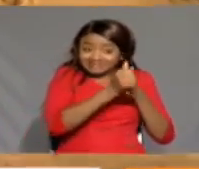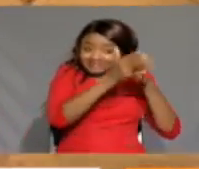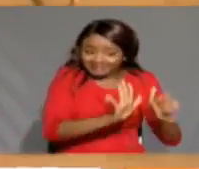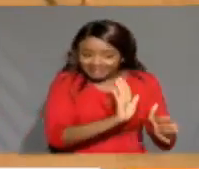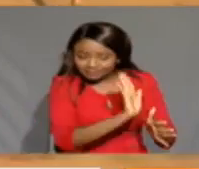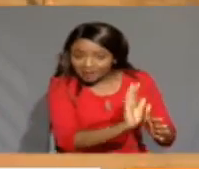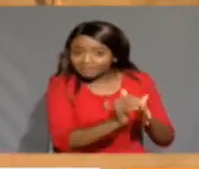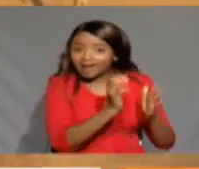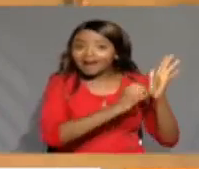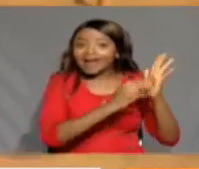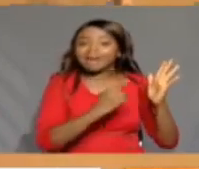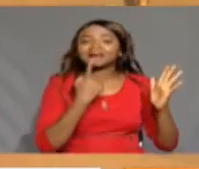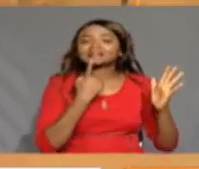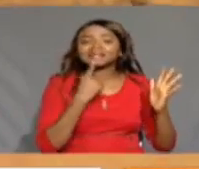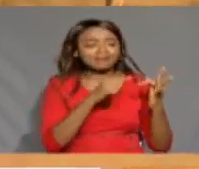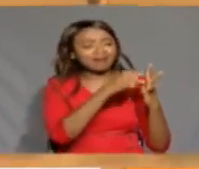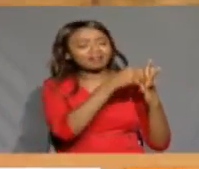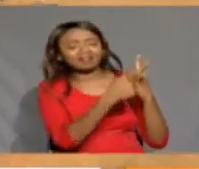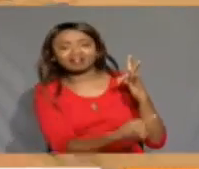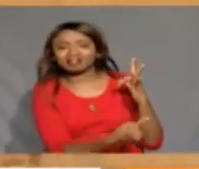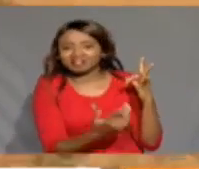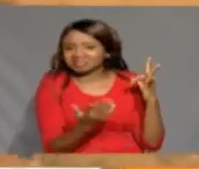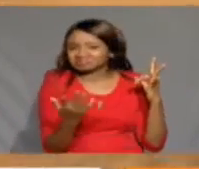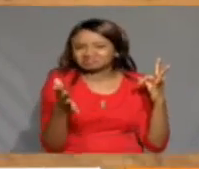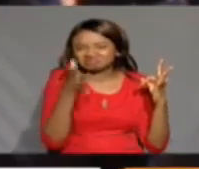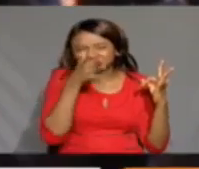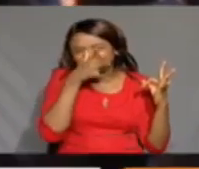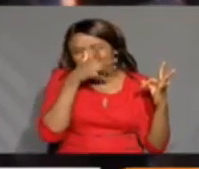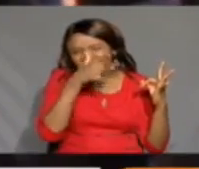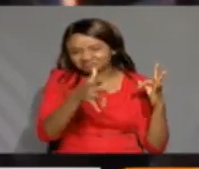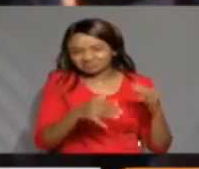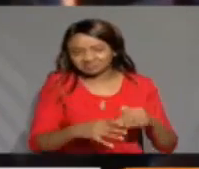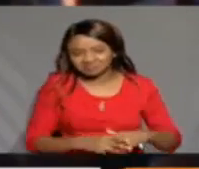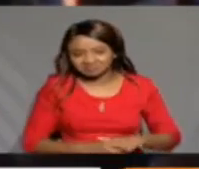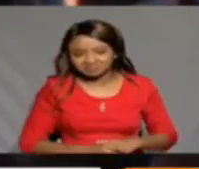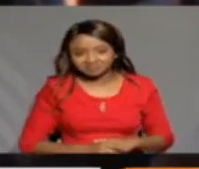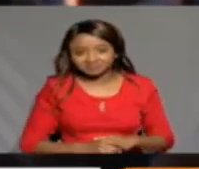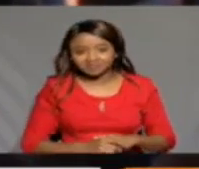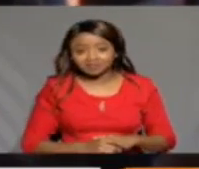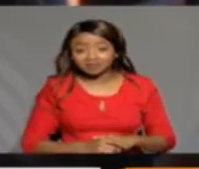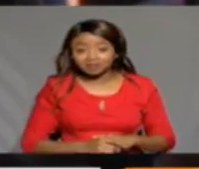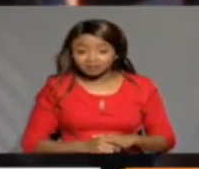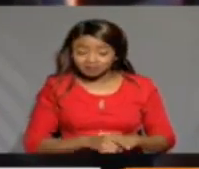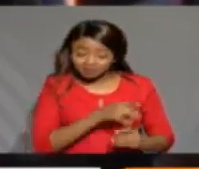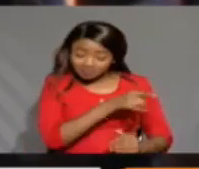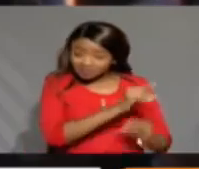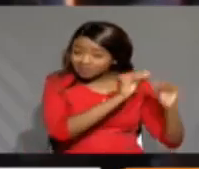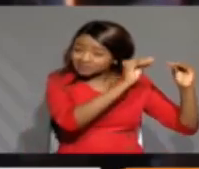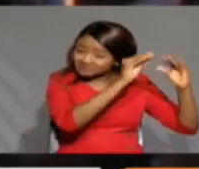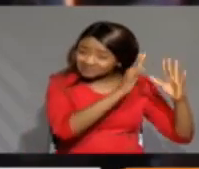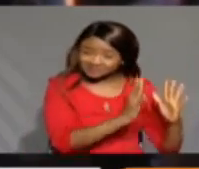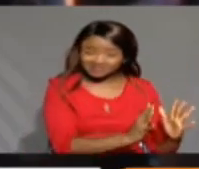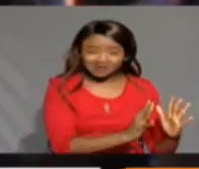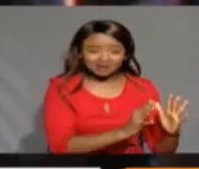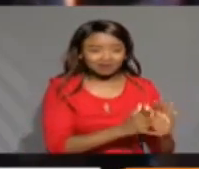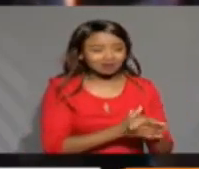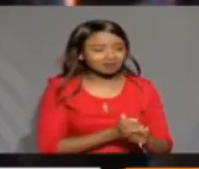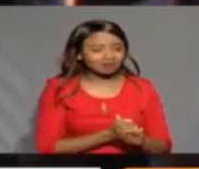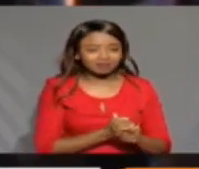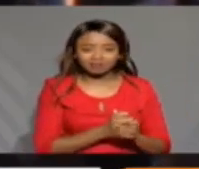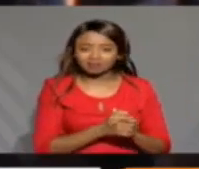IG, the DPP and DCI boss were lied to. This teacher has become another